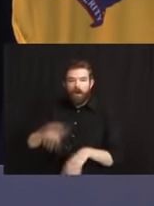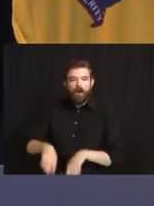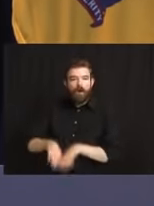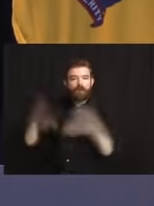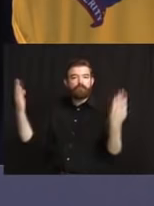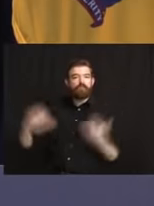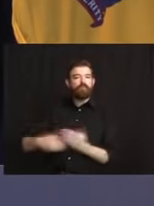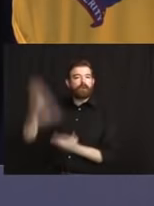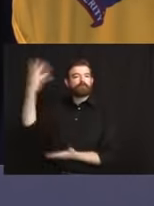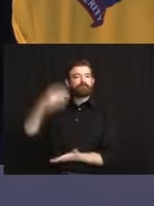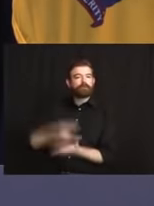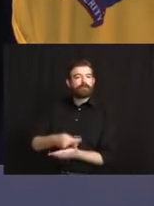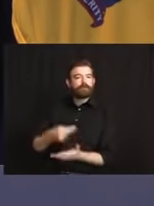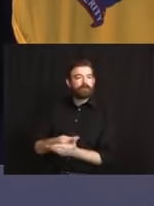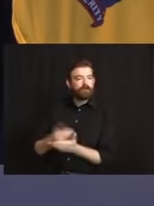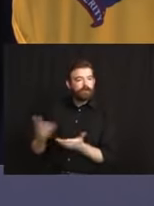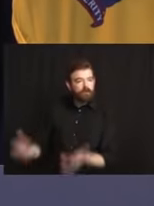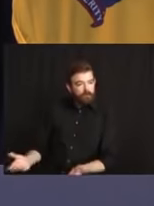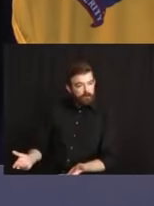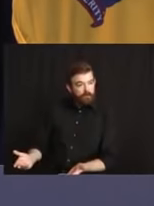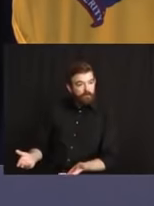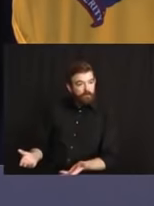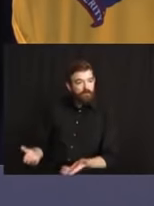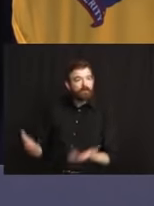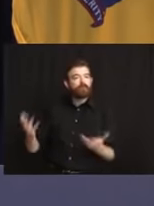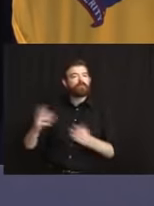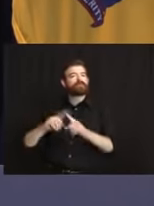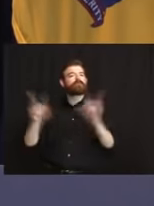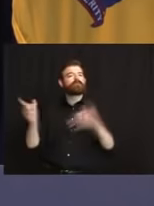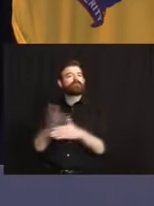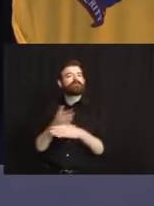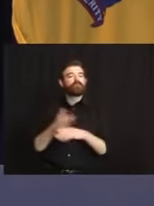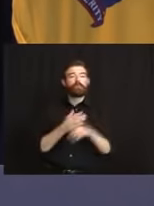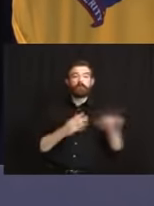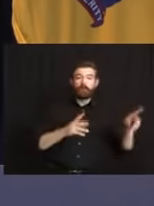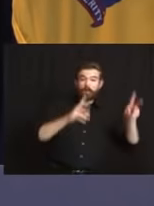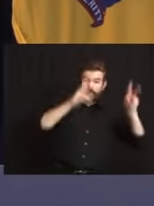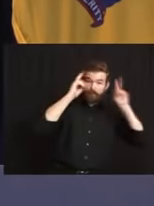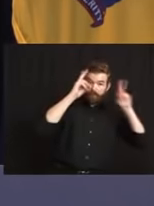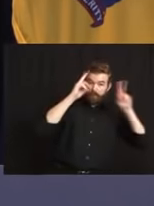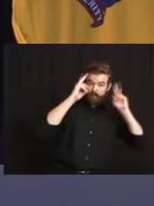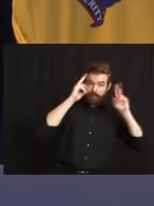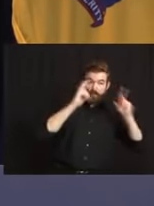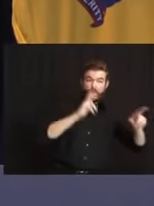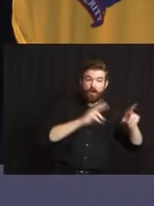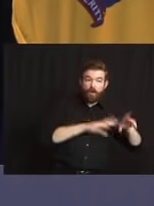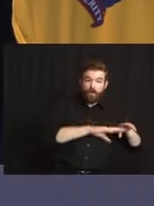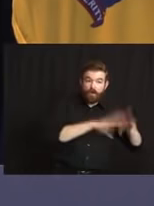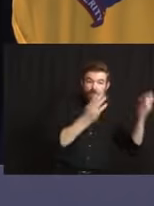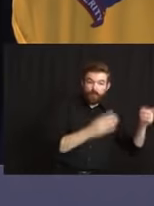spa opening and a restaurant opening if they have, let's say, 30% capacity